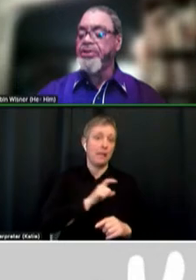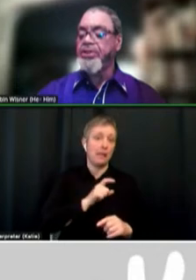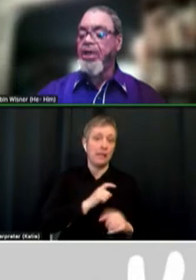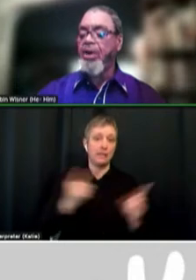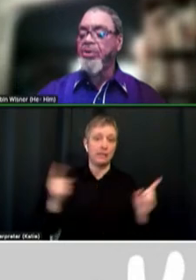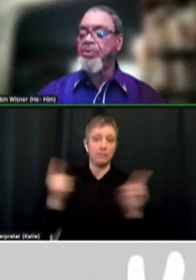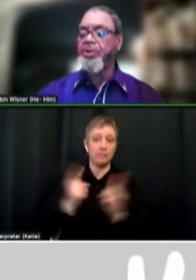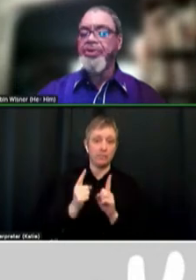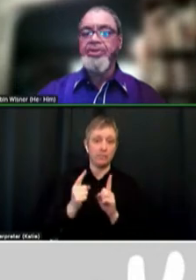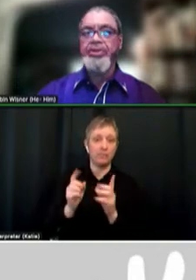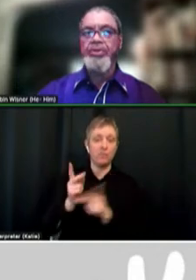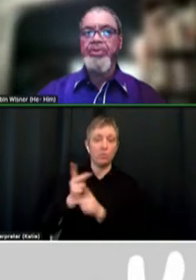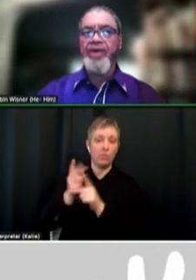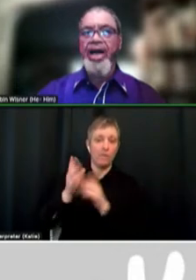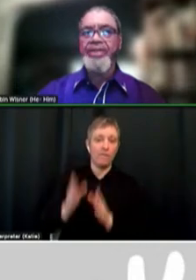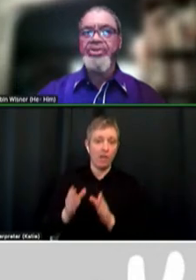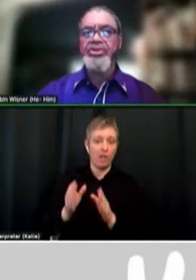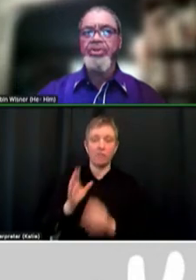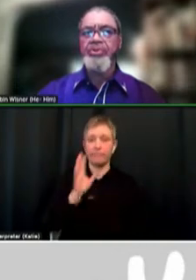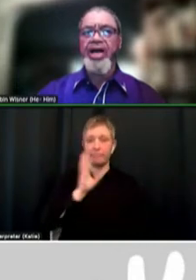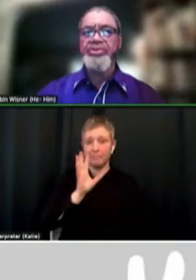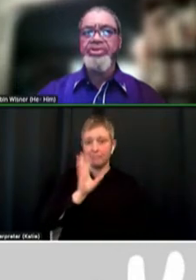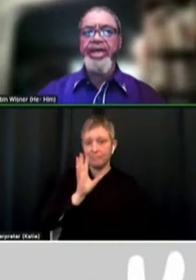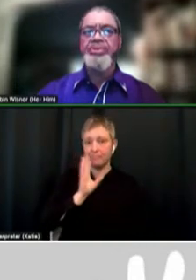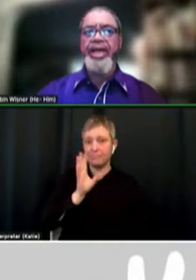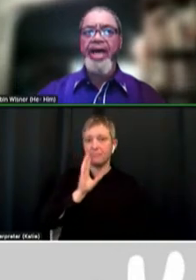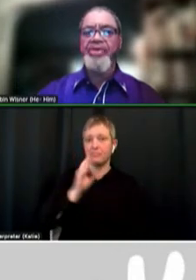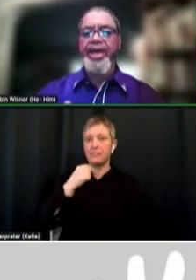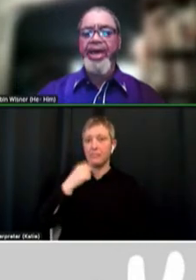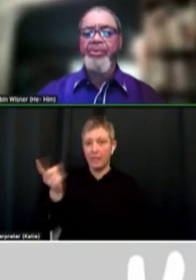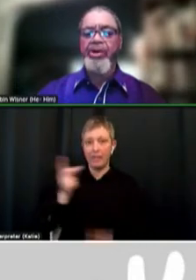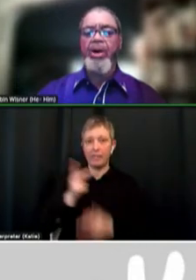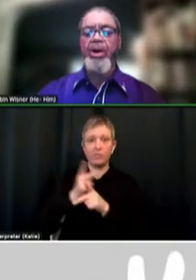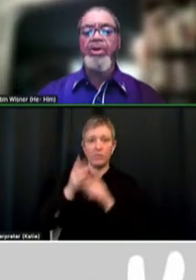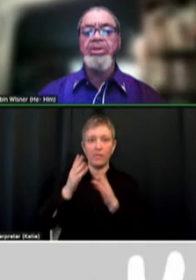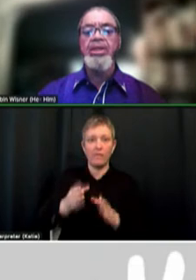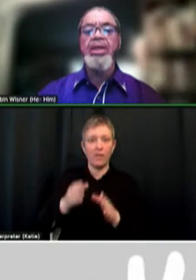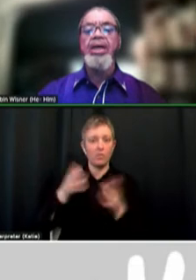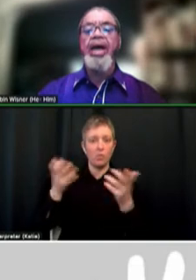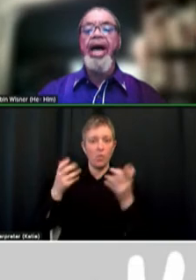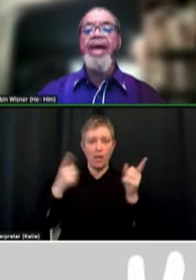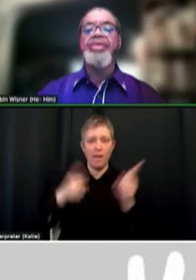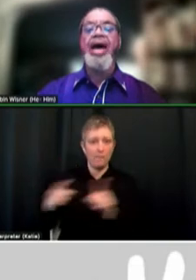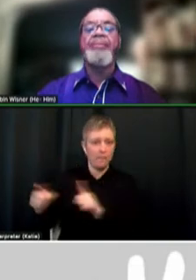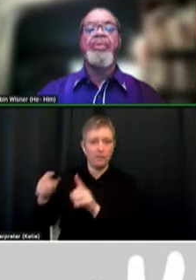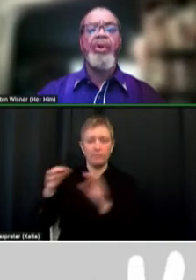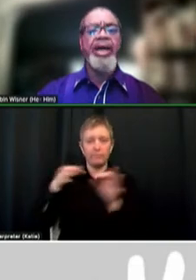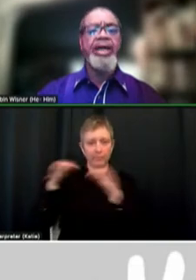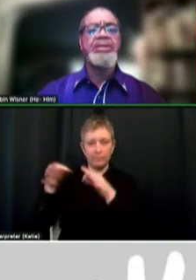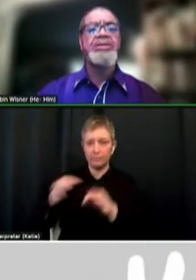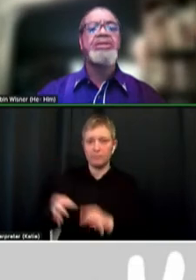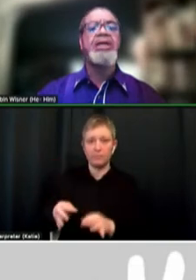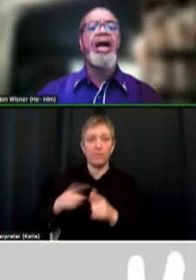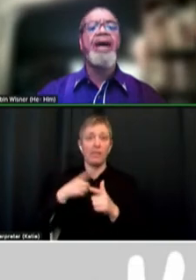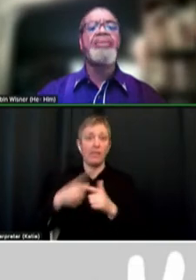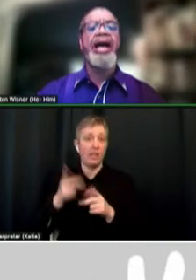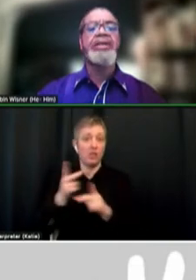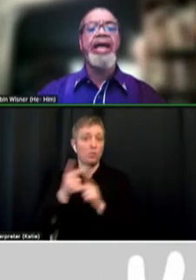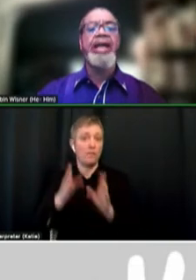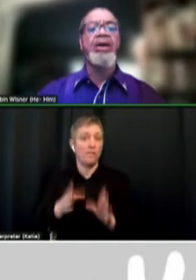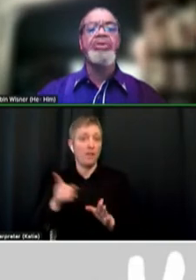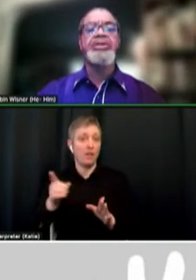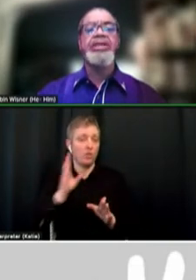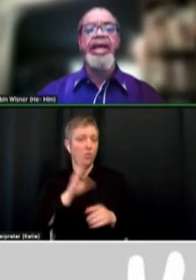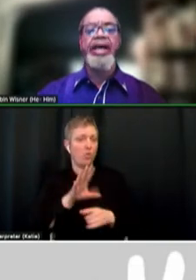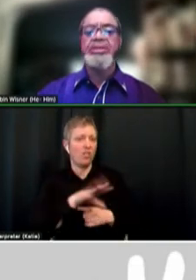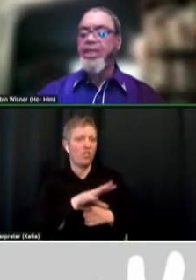able to talk with the supervisor. The supervisor is able to have the camera on. At that point, I'm kind of